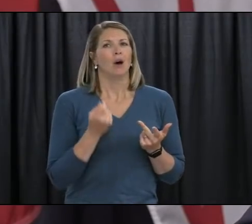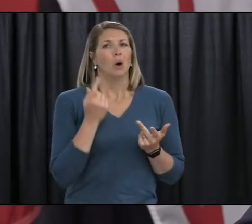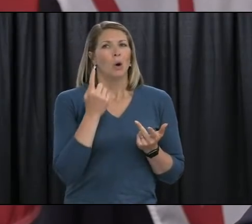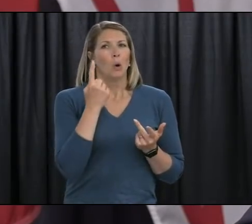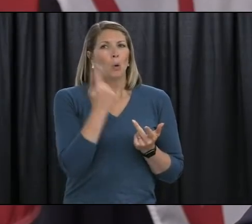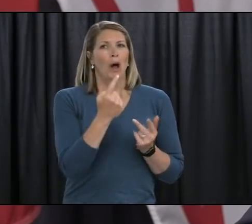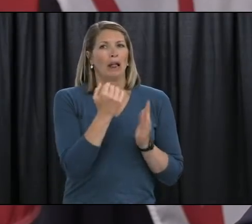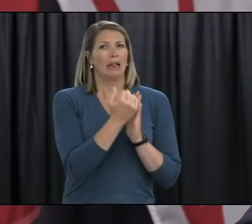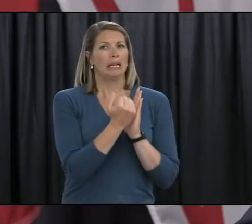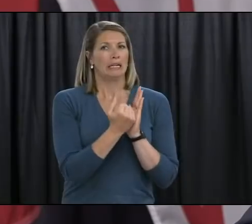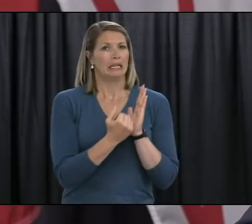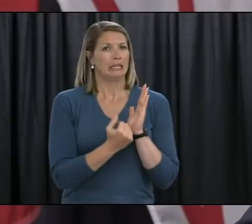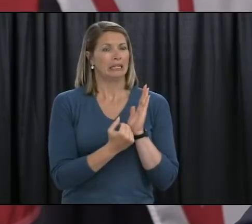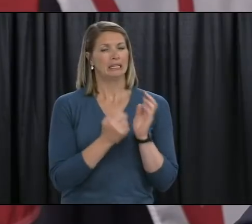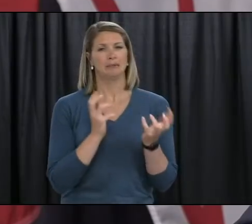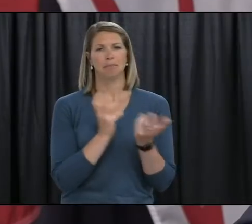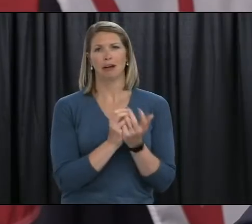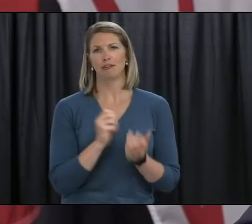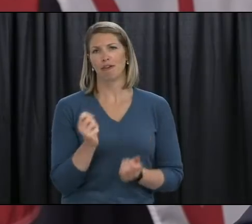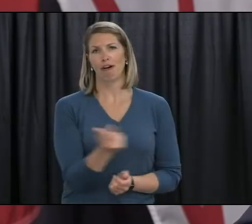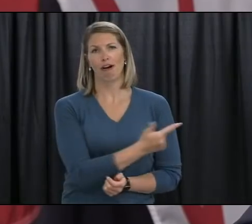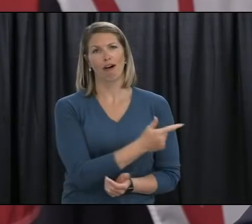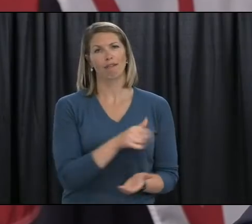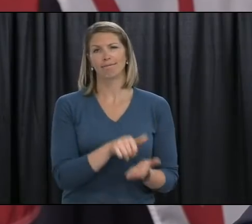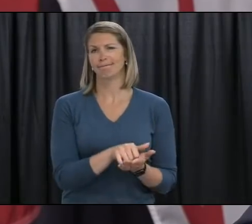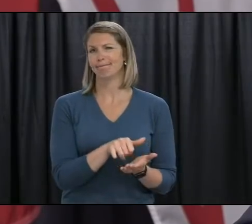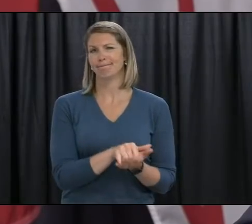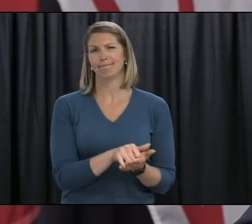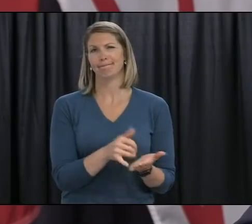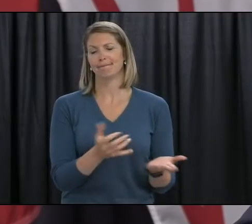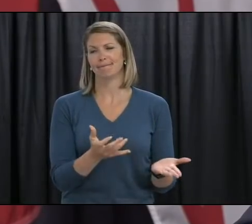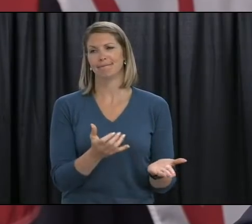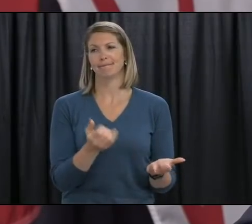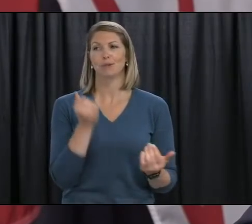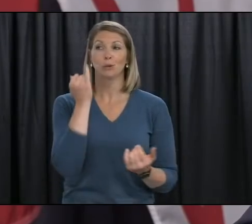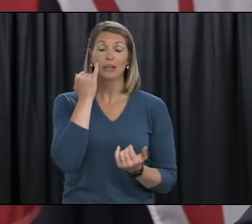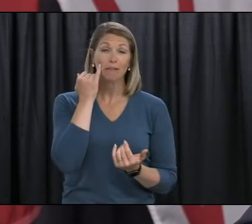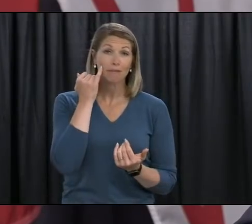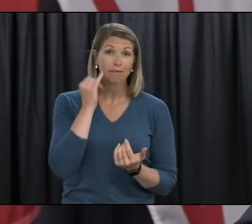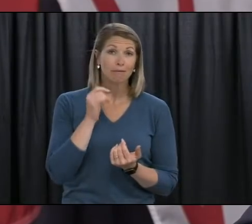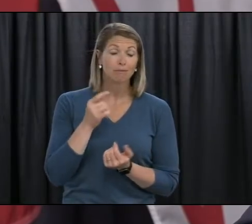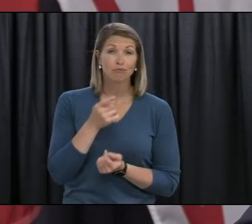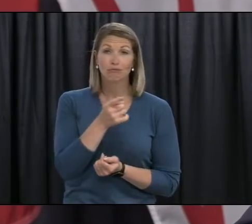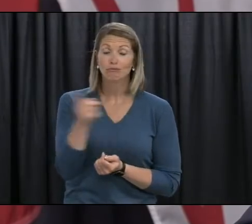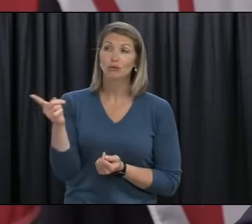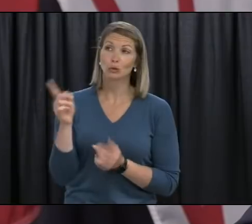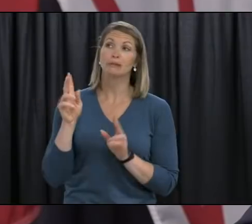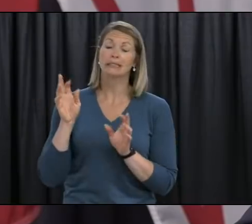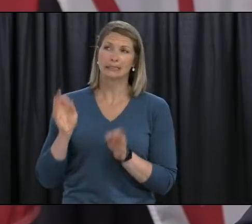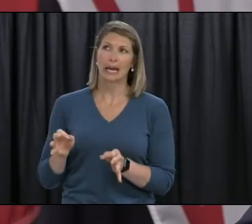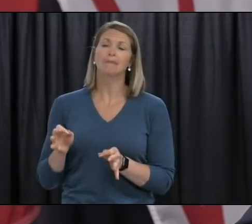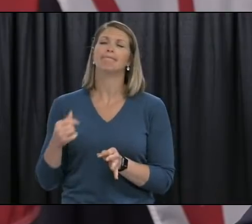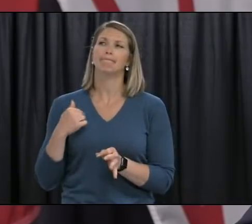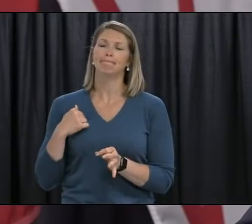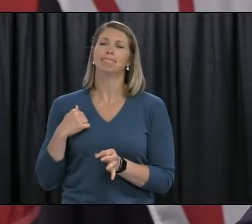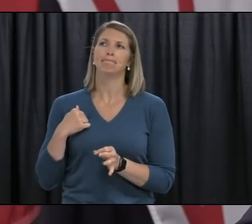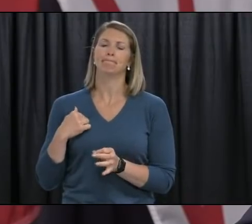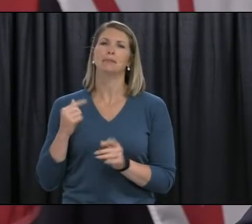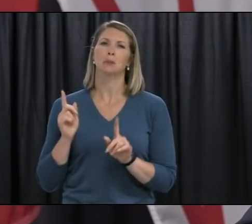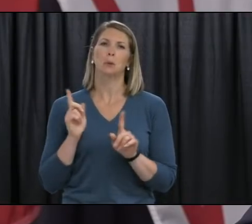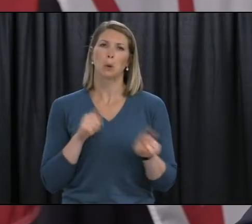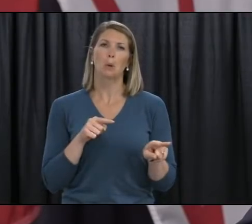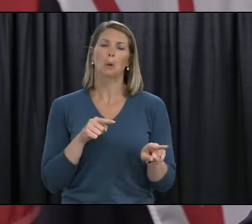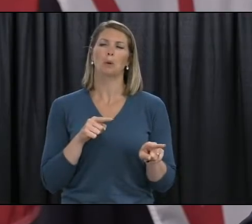of contact along the way, so that if you're coming from the outside to visit a family member, to visit a loved one in one of those facilities,